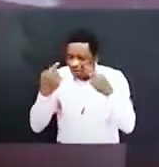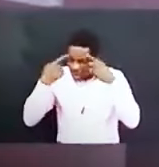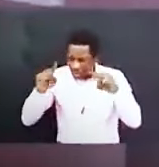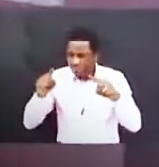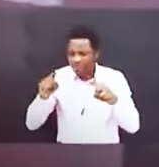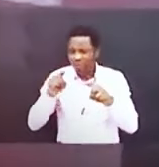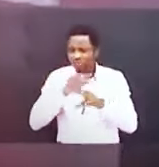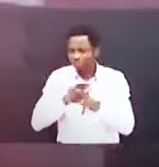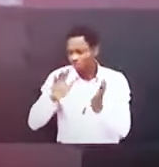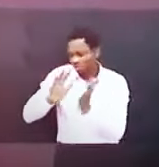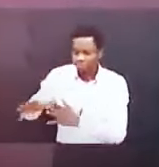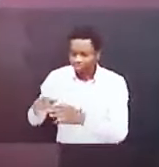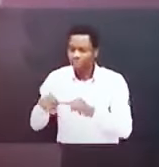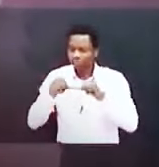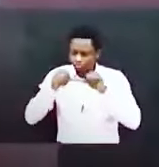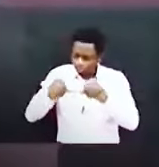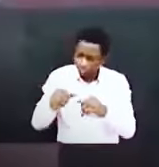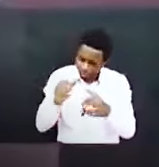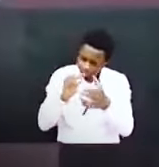Not at all.